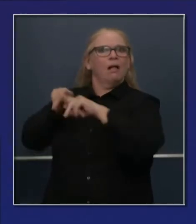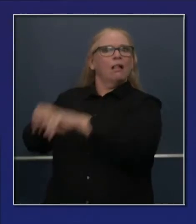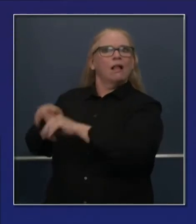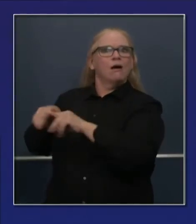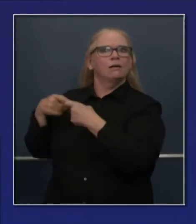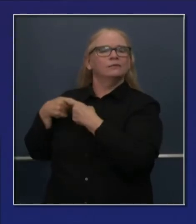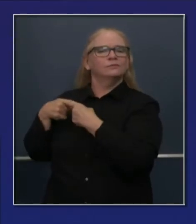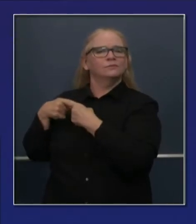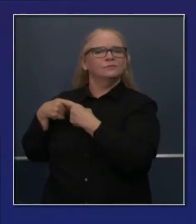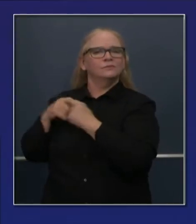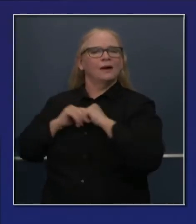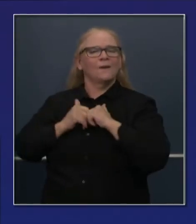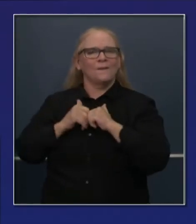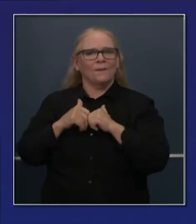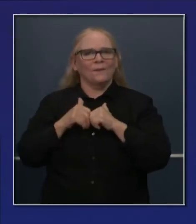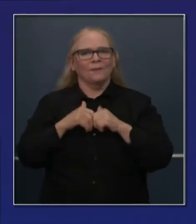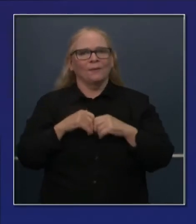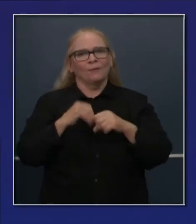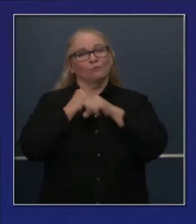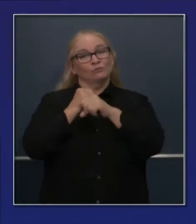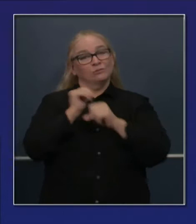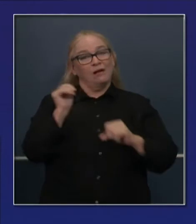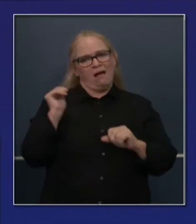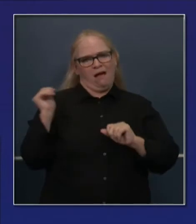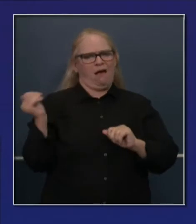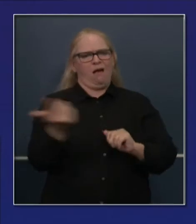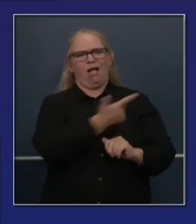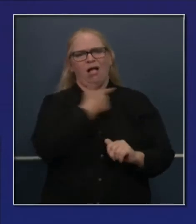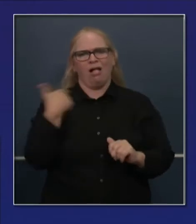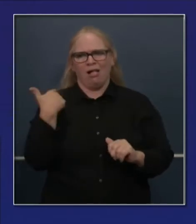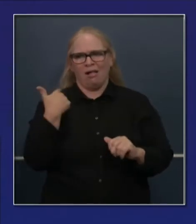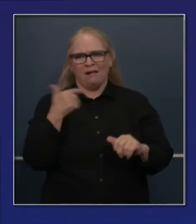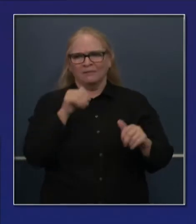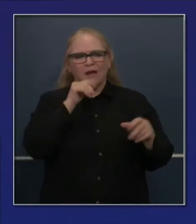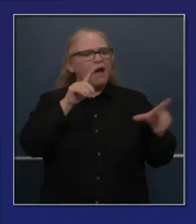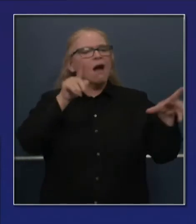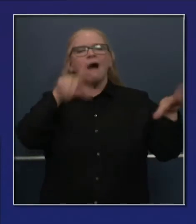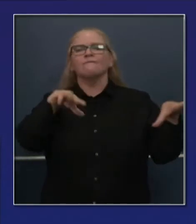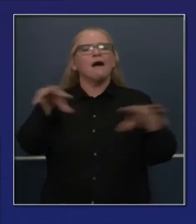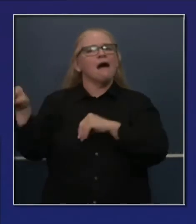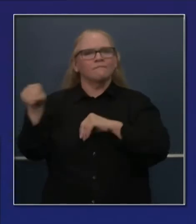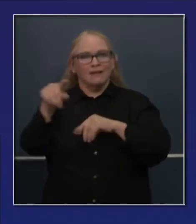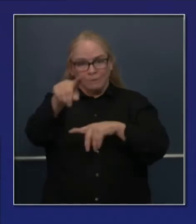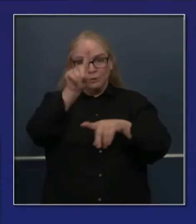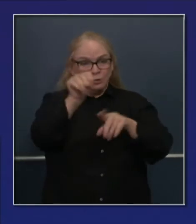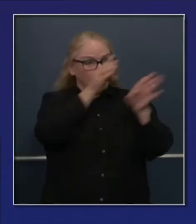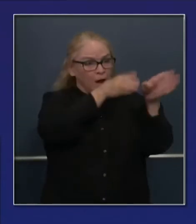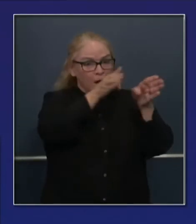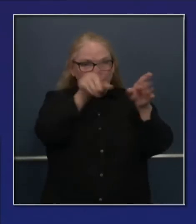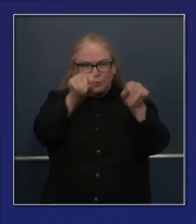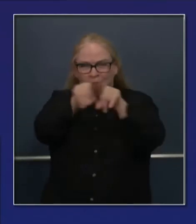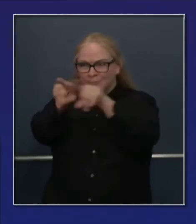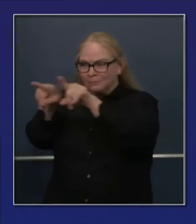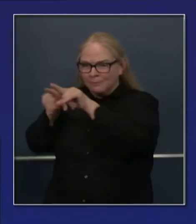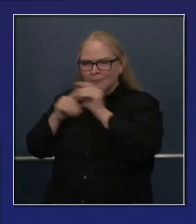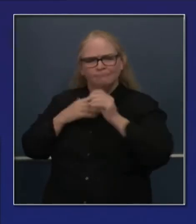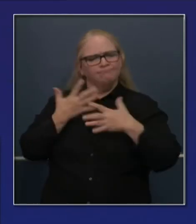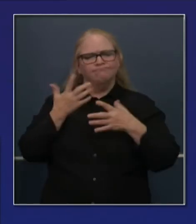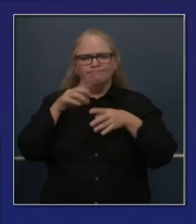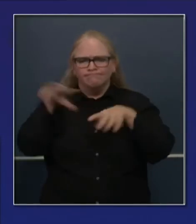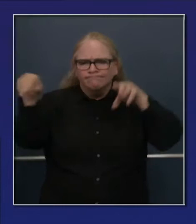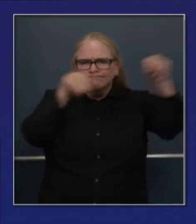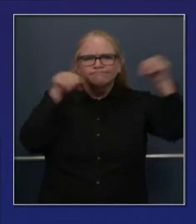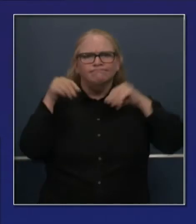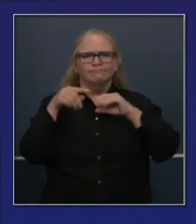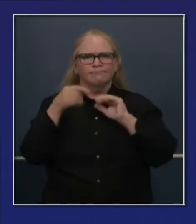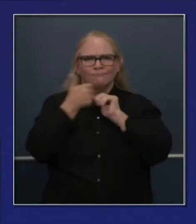individual actions in the aggregate is the total impact that we will have over the course of the next 72 hours to mitigate the